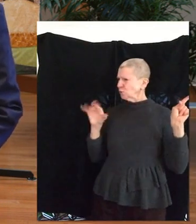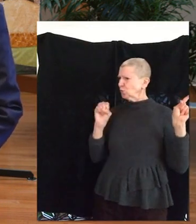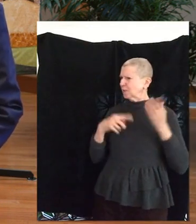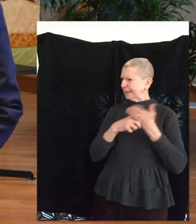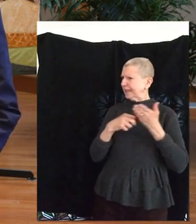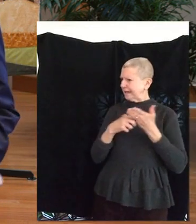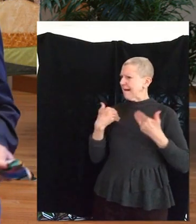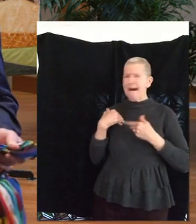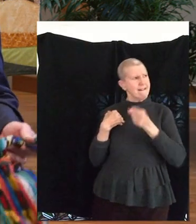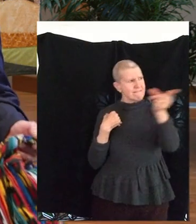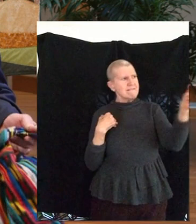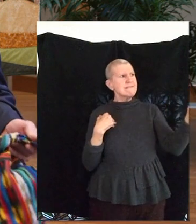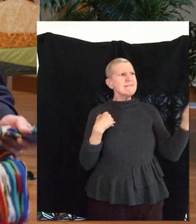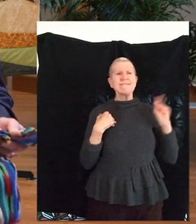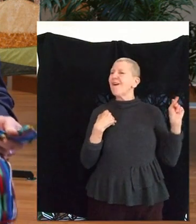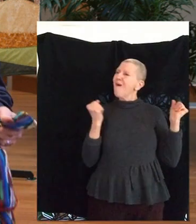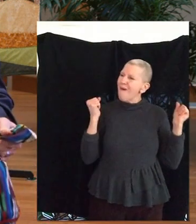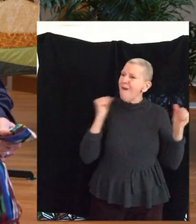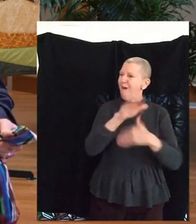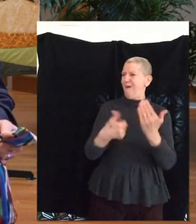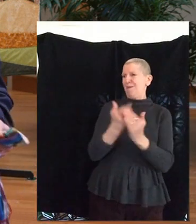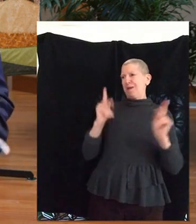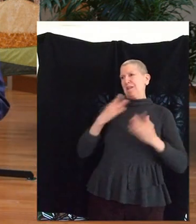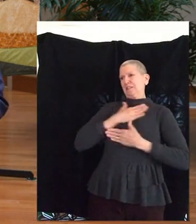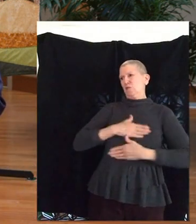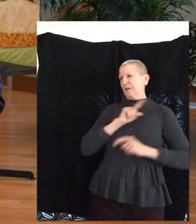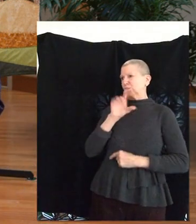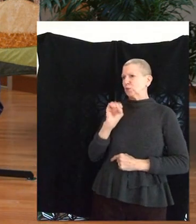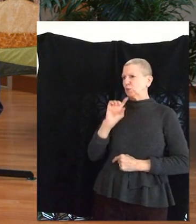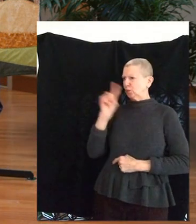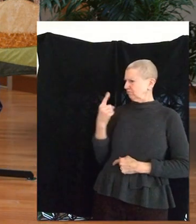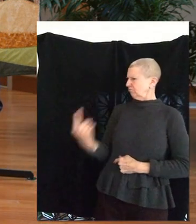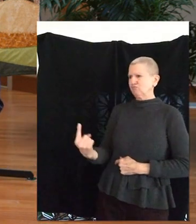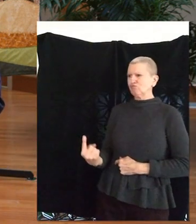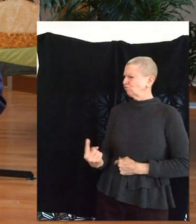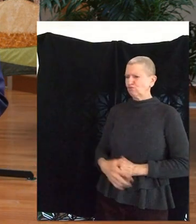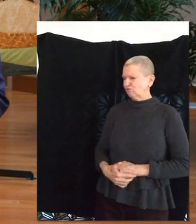too. Everyone gets to enjoy the zoo, not just you.